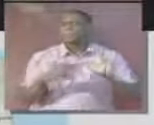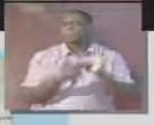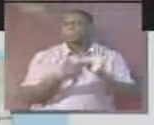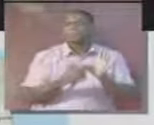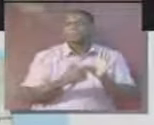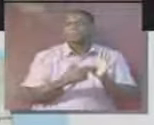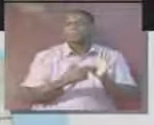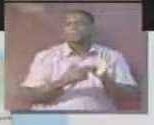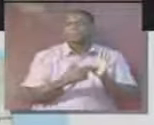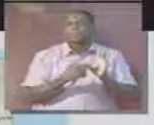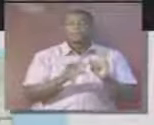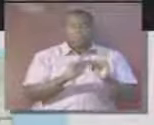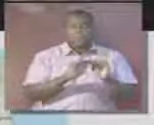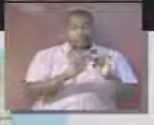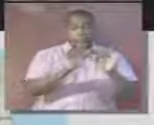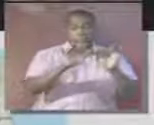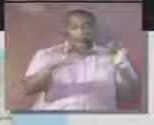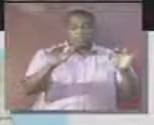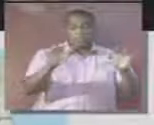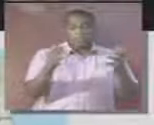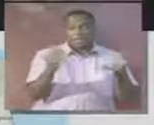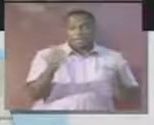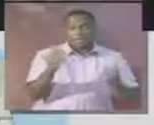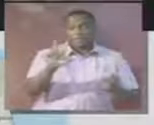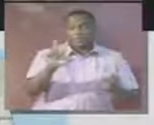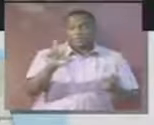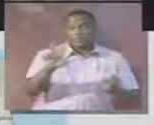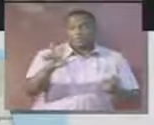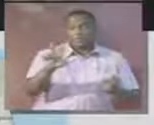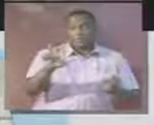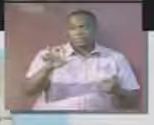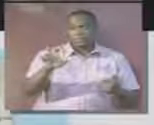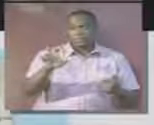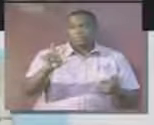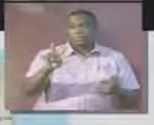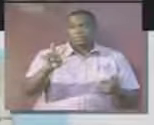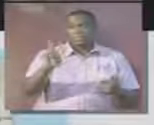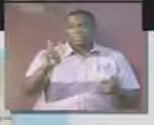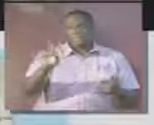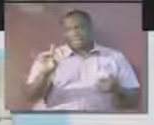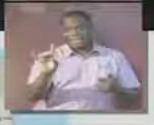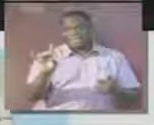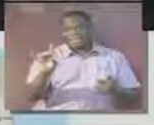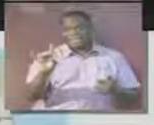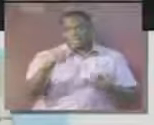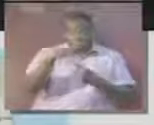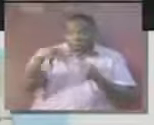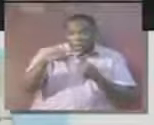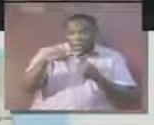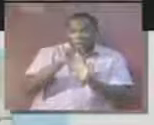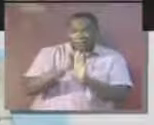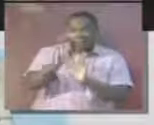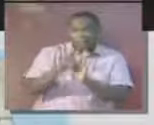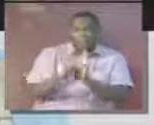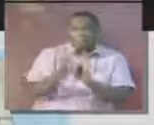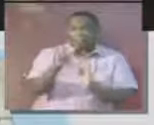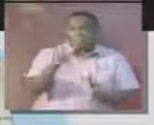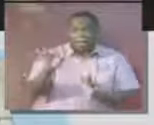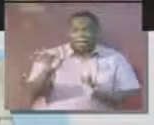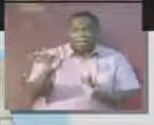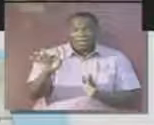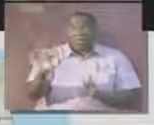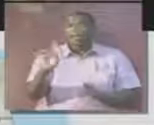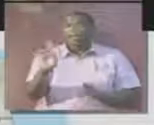those 328 cases that you would have seen on April 29th. And you do see that they've found again in every county.